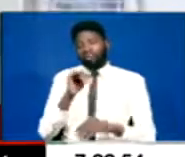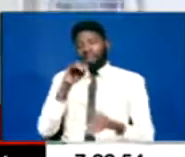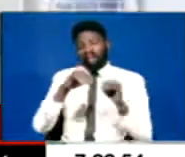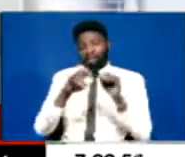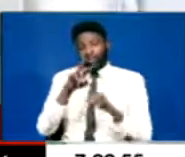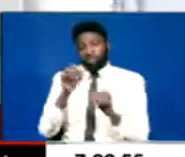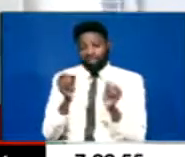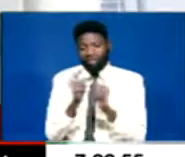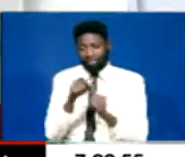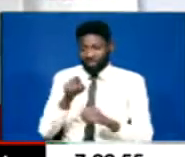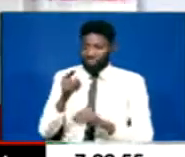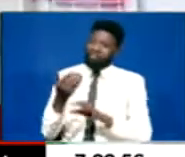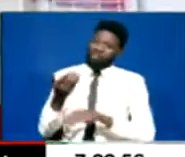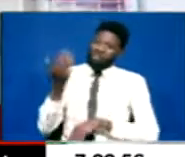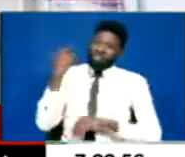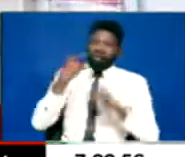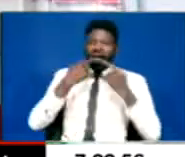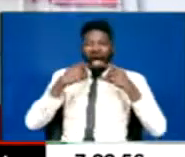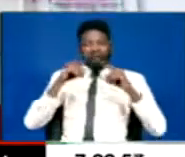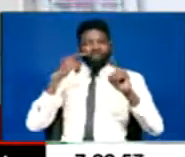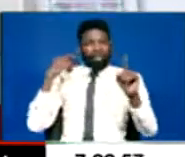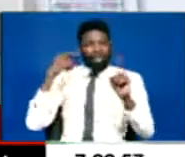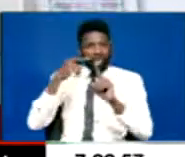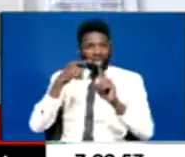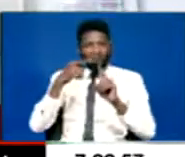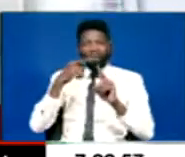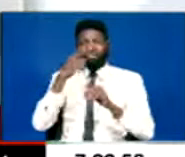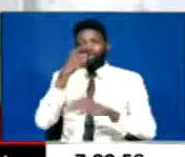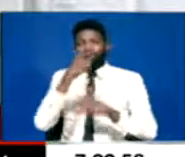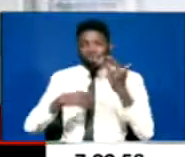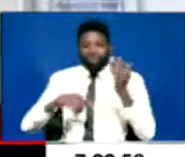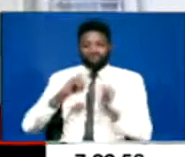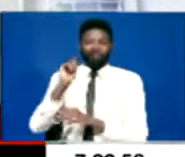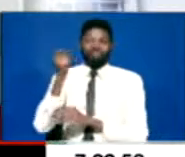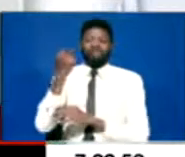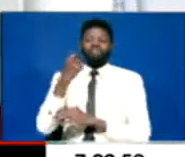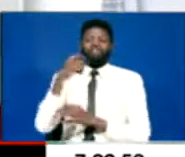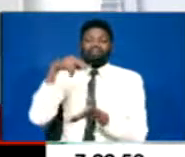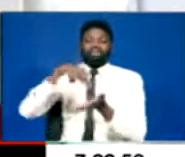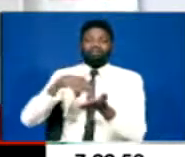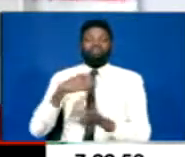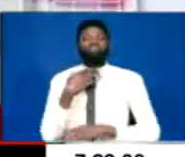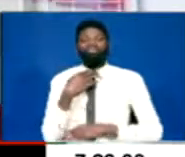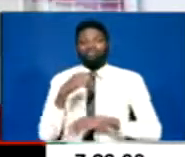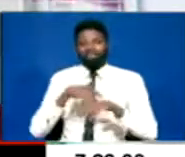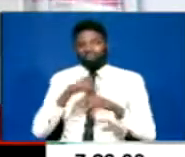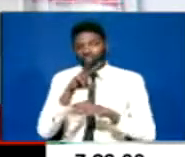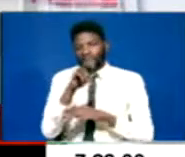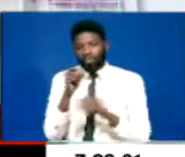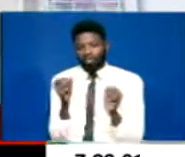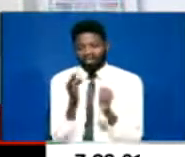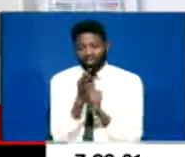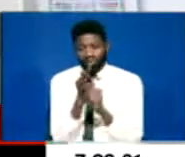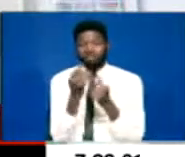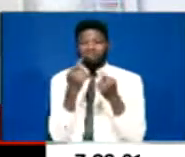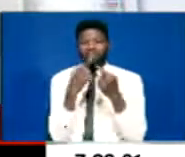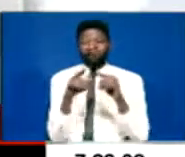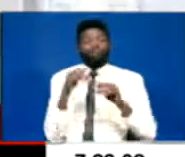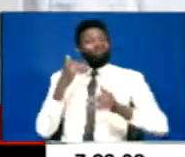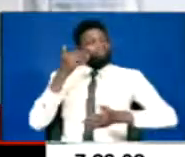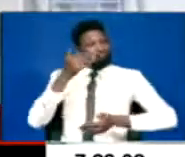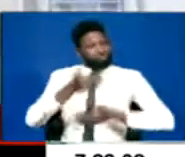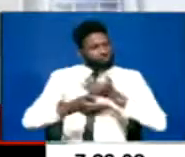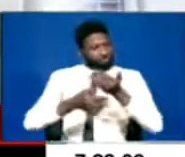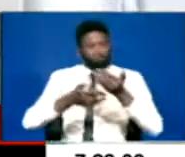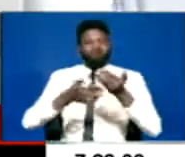had earlier announced his intention to run for the country's top political office in the 2013 elections. After that, however, he dropped out